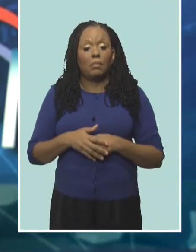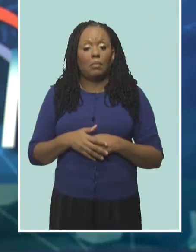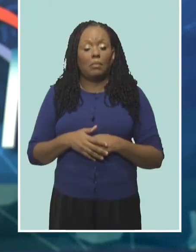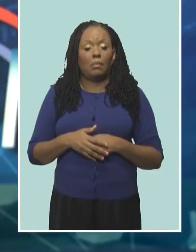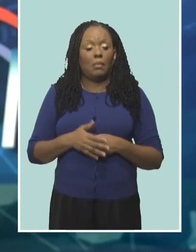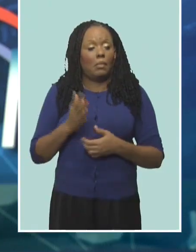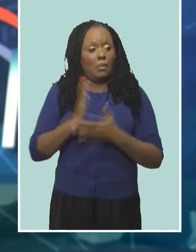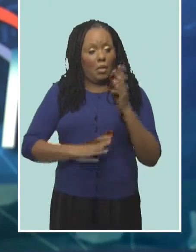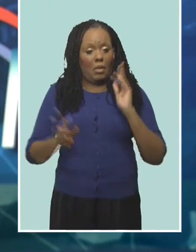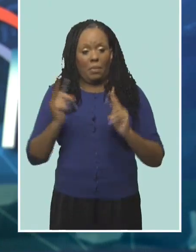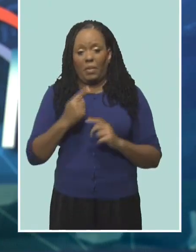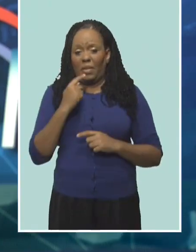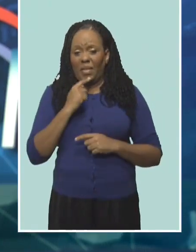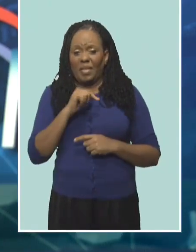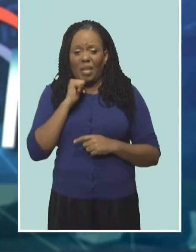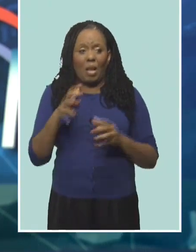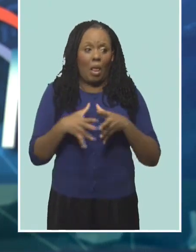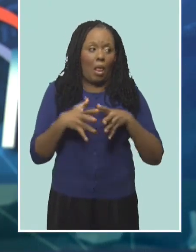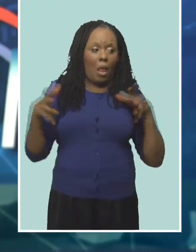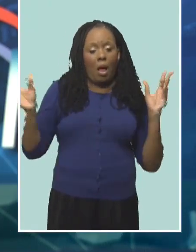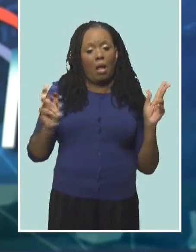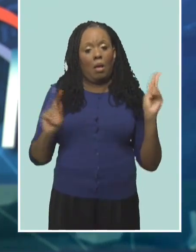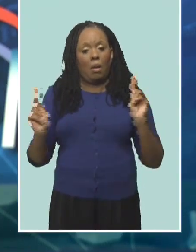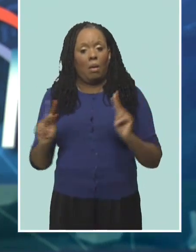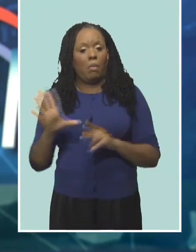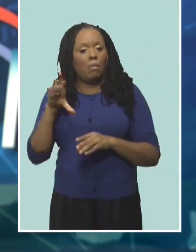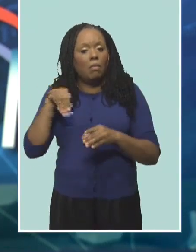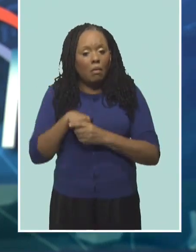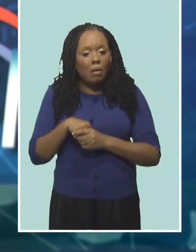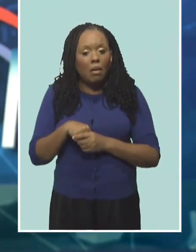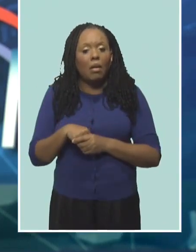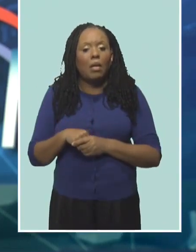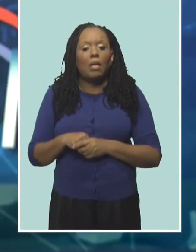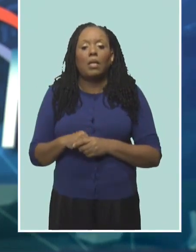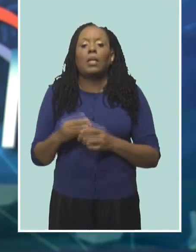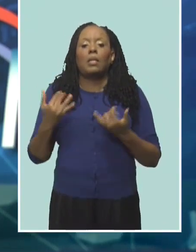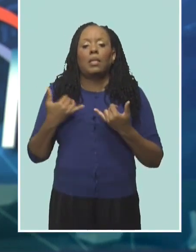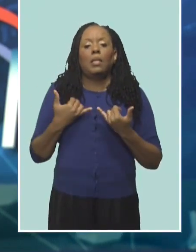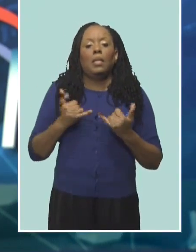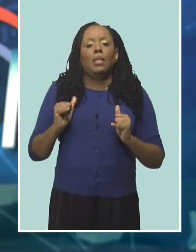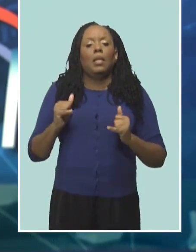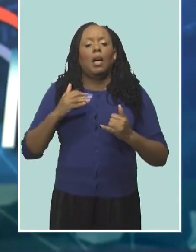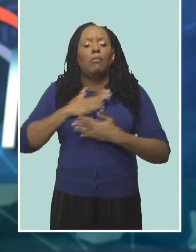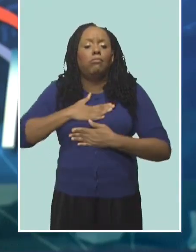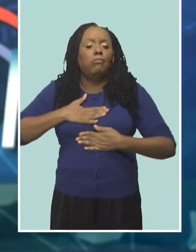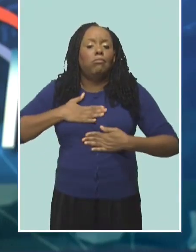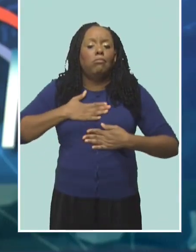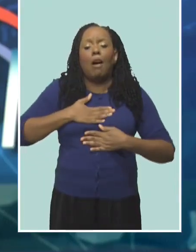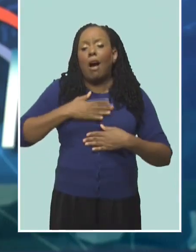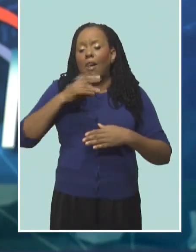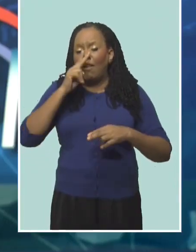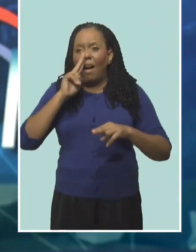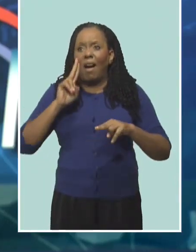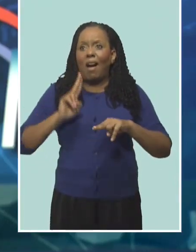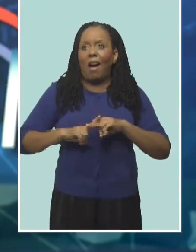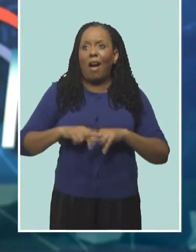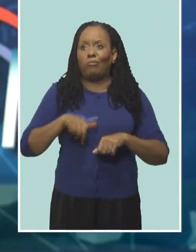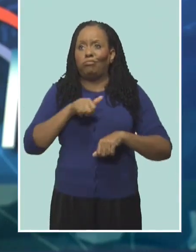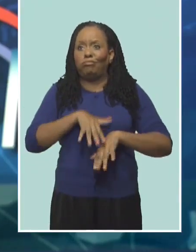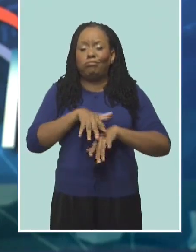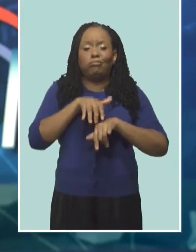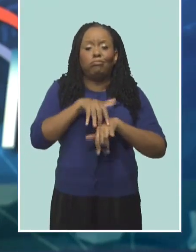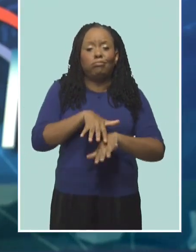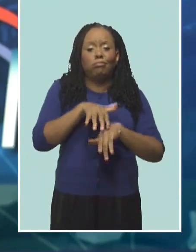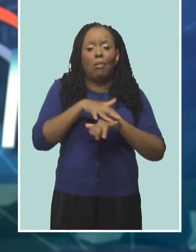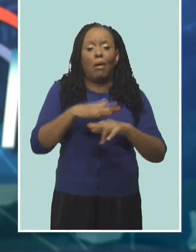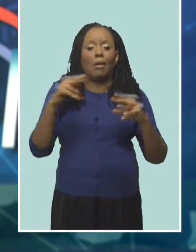jam. Despite concerns by some band leaders about a drop-off in revelers, there was no shortage of merriment as bands made their way to the